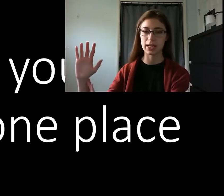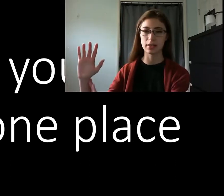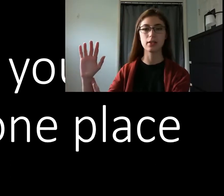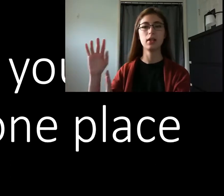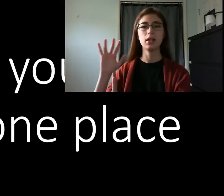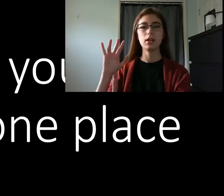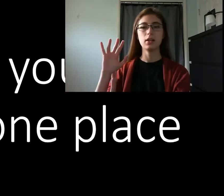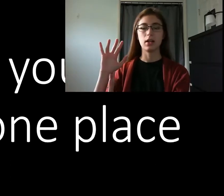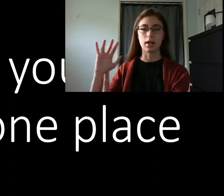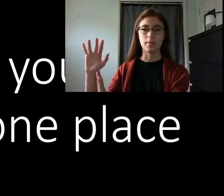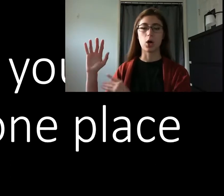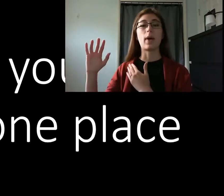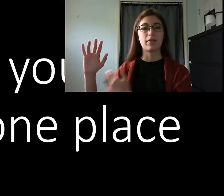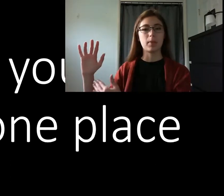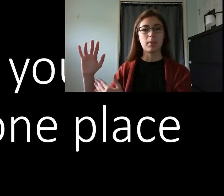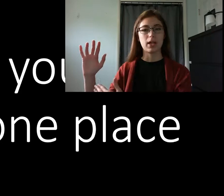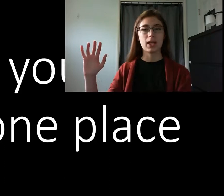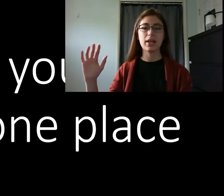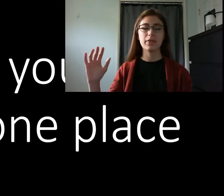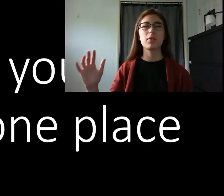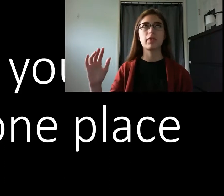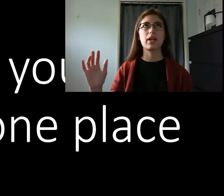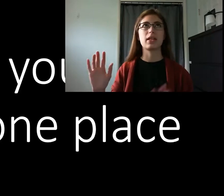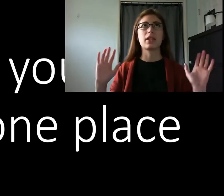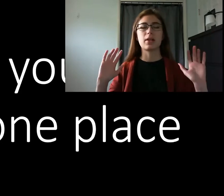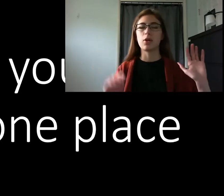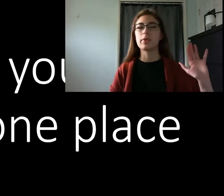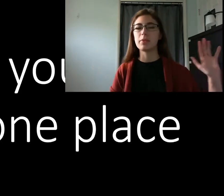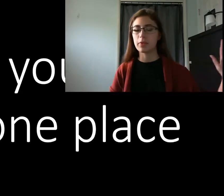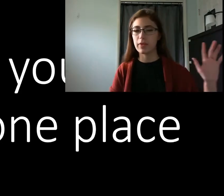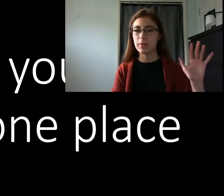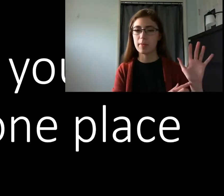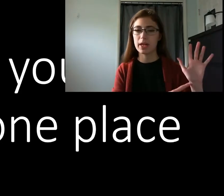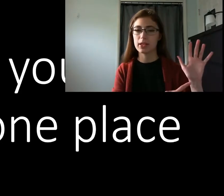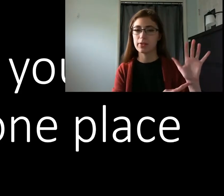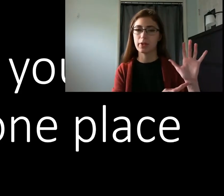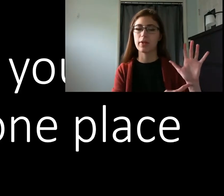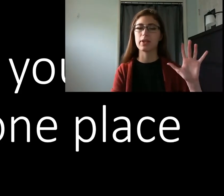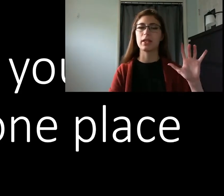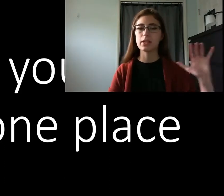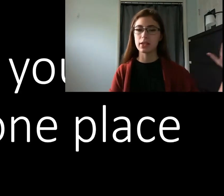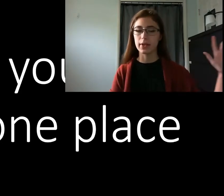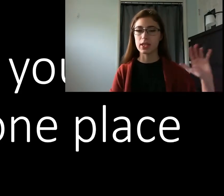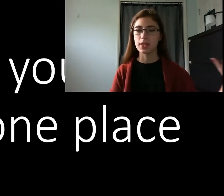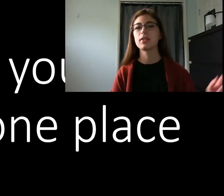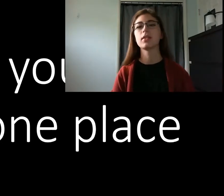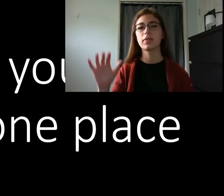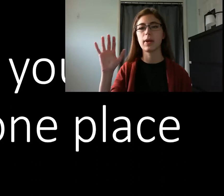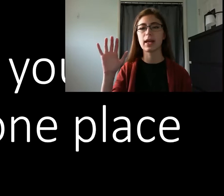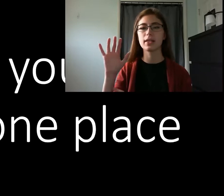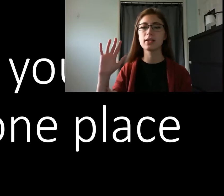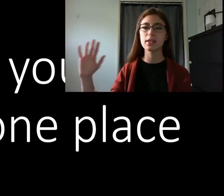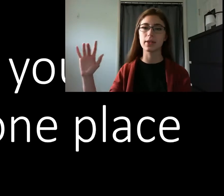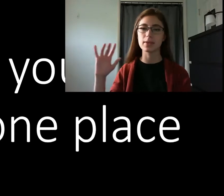your hand away from your body. If you're moving your hand will always move away from your body. So if you're left-handed, it's going this way. If